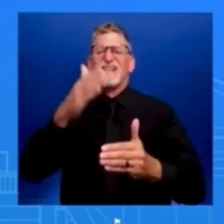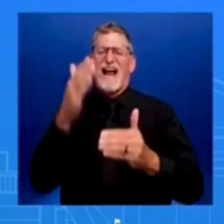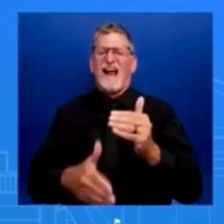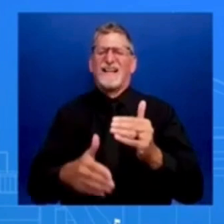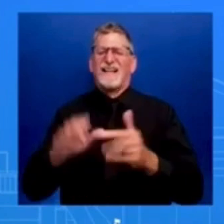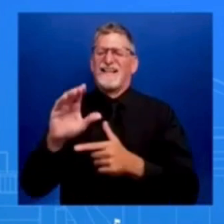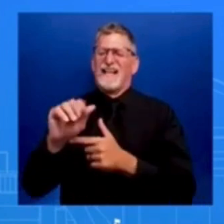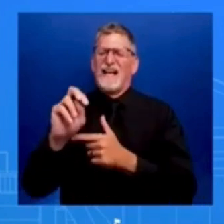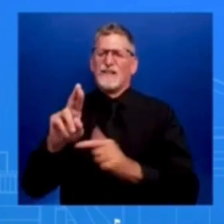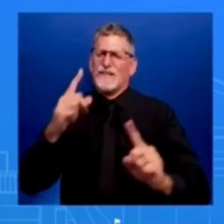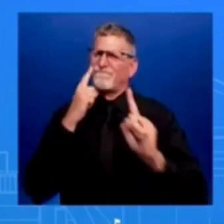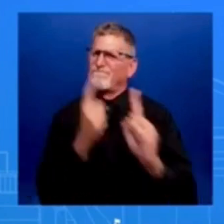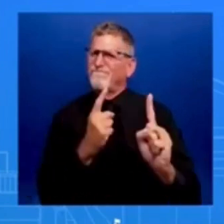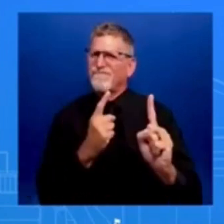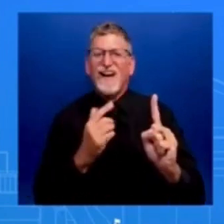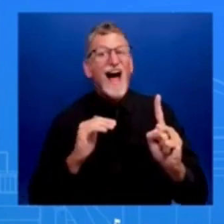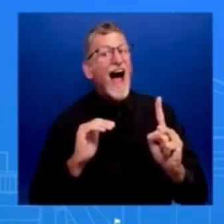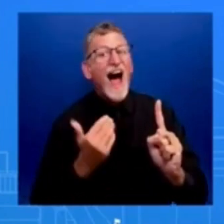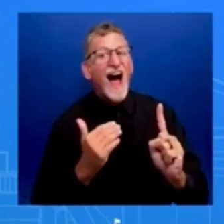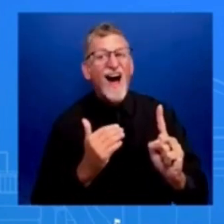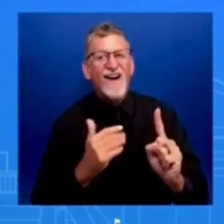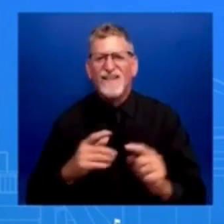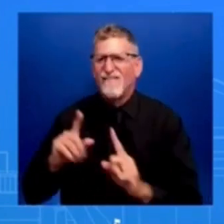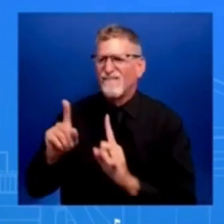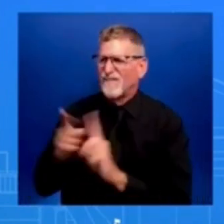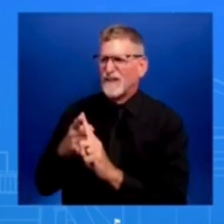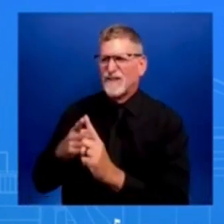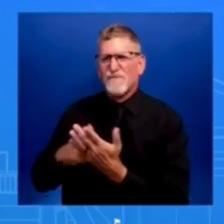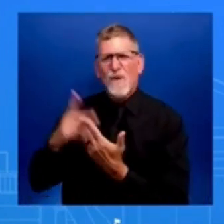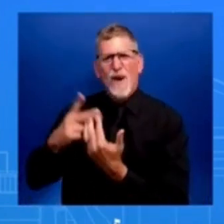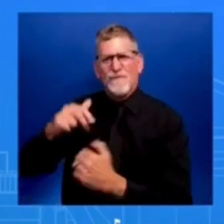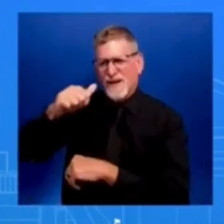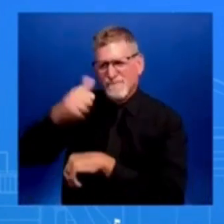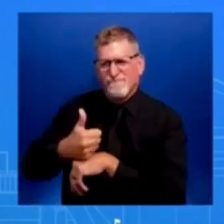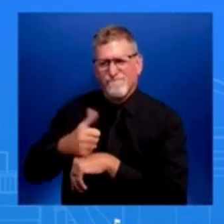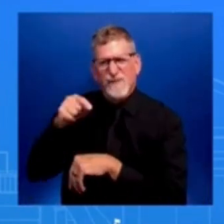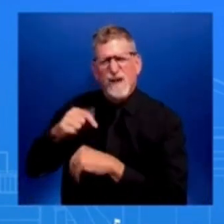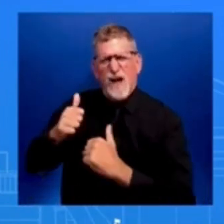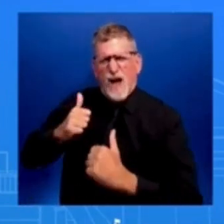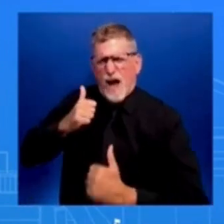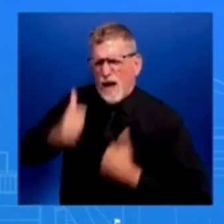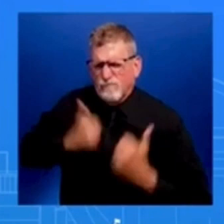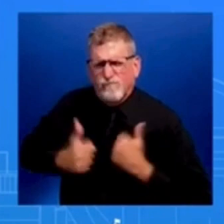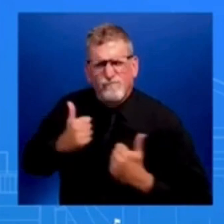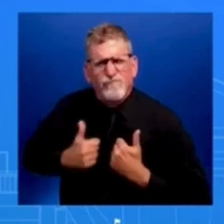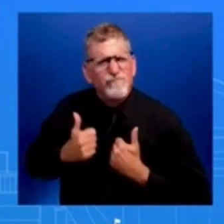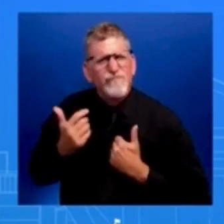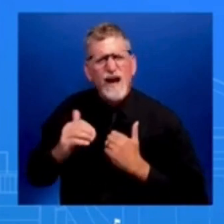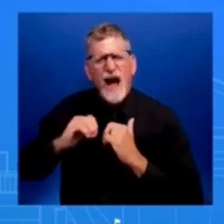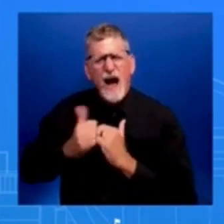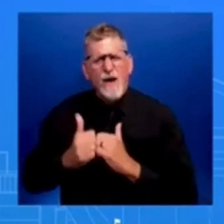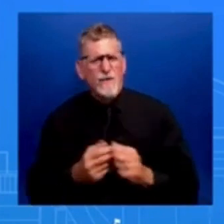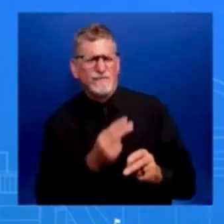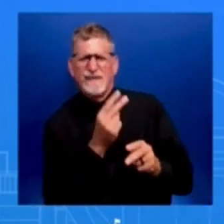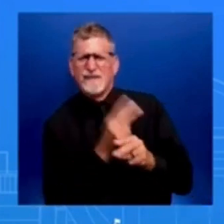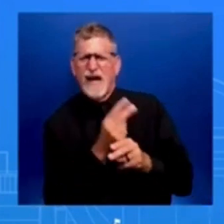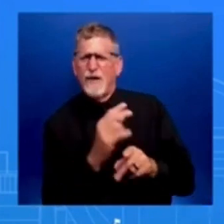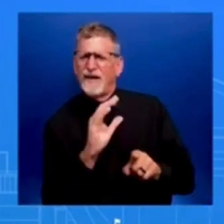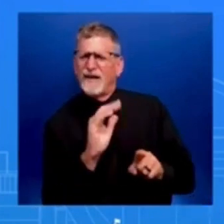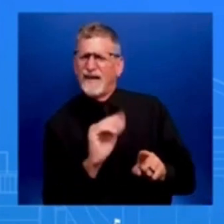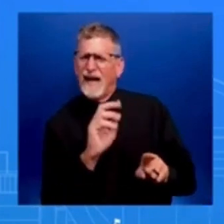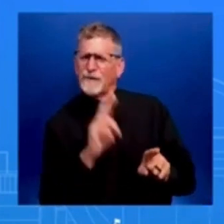first program dedicated to driving breakthroughs in the way we treat cancer through the Advanced Research Projects Agency for